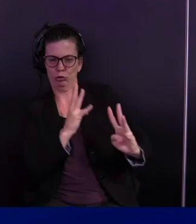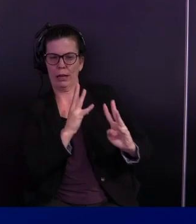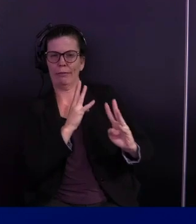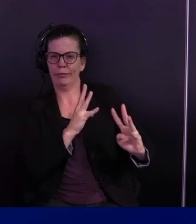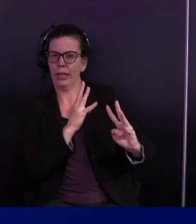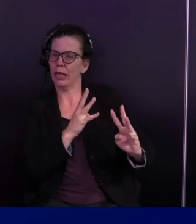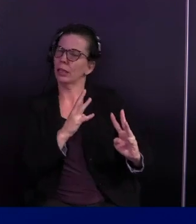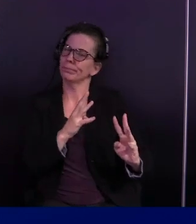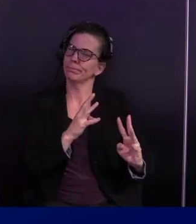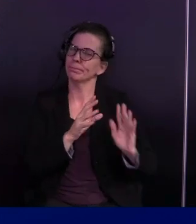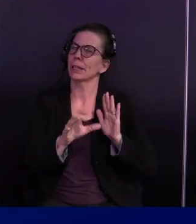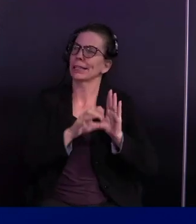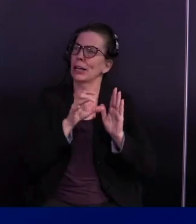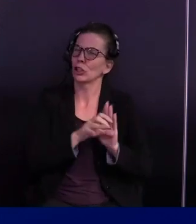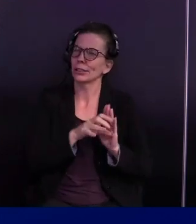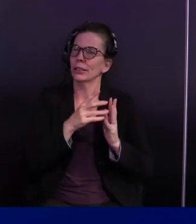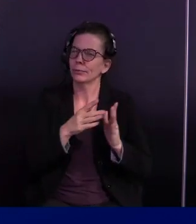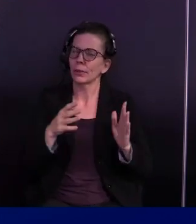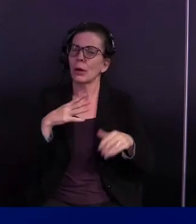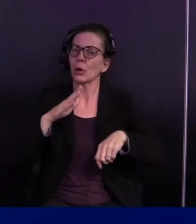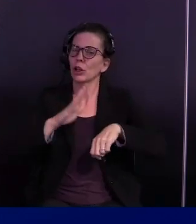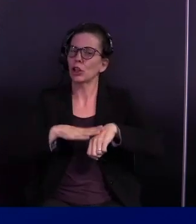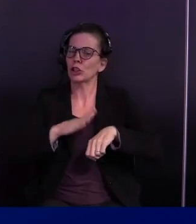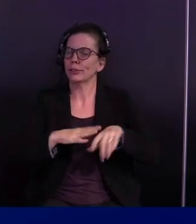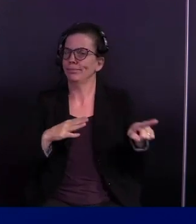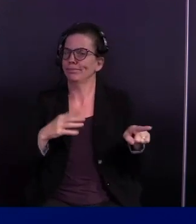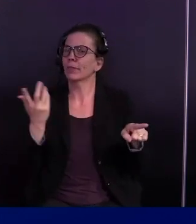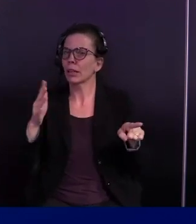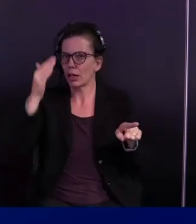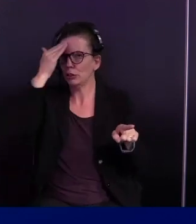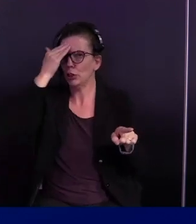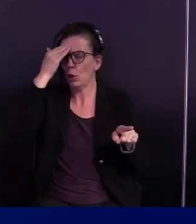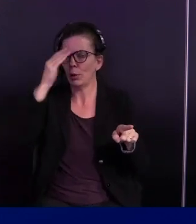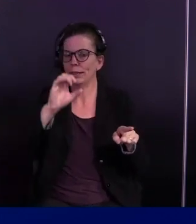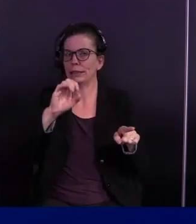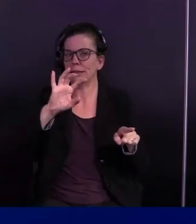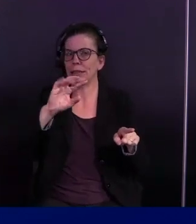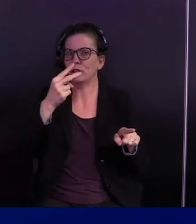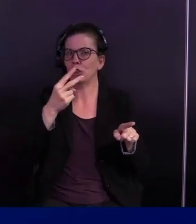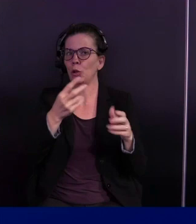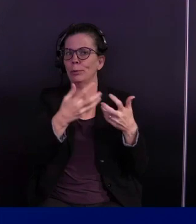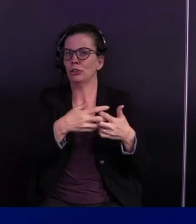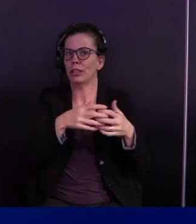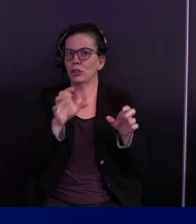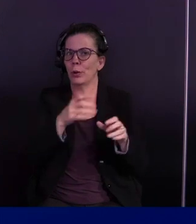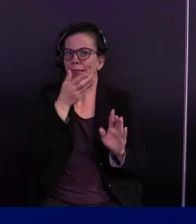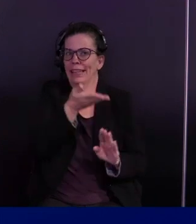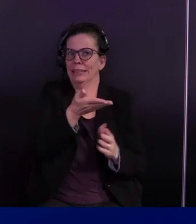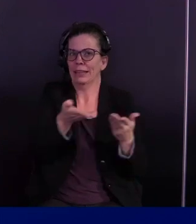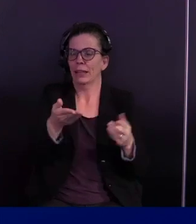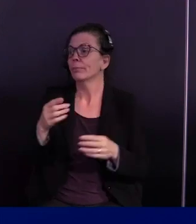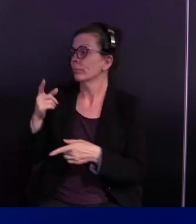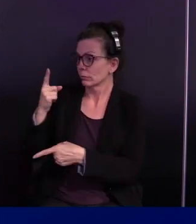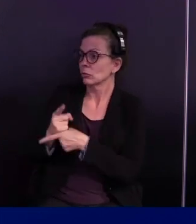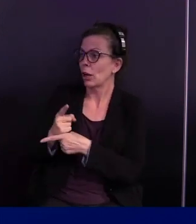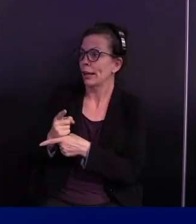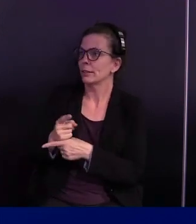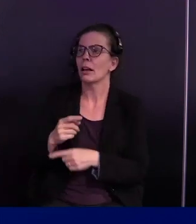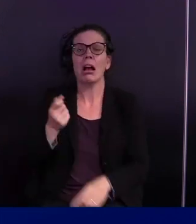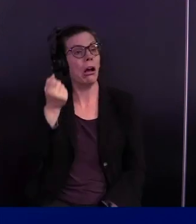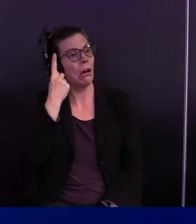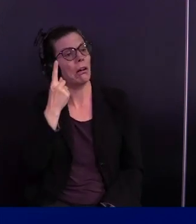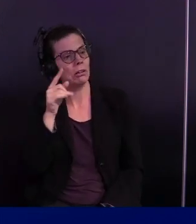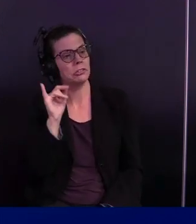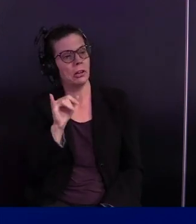traits that go and will alert and say, we know this EC2 machine is doing this. So Exactly. Gotcha. Okay. Yeah.